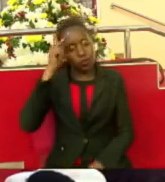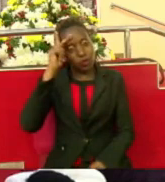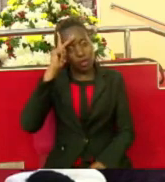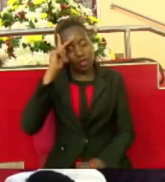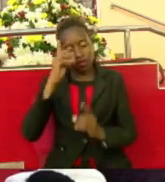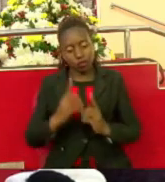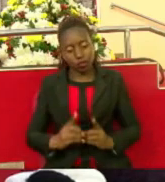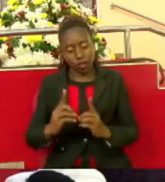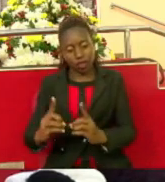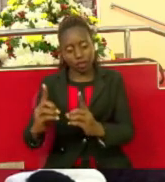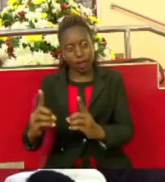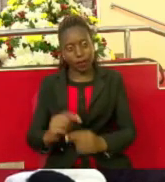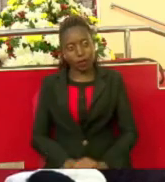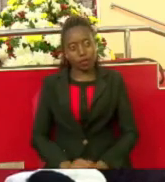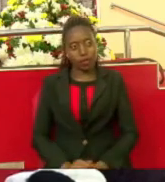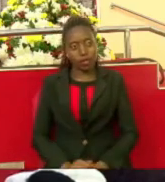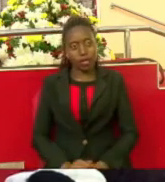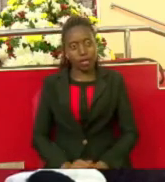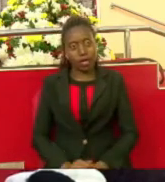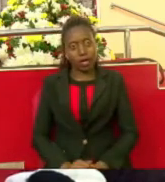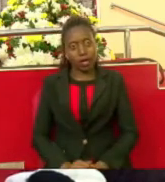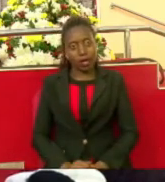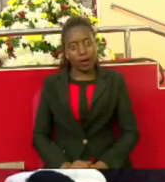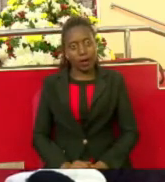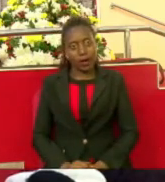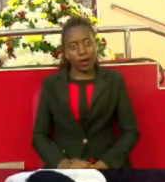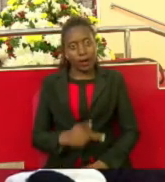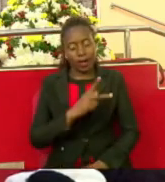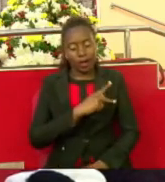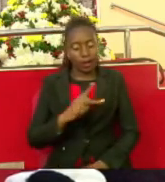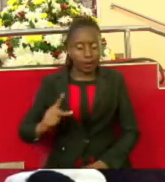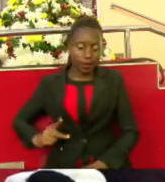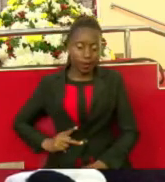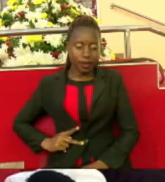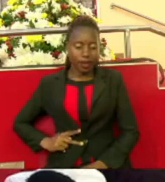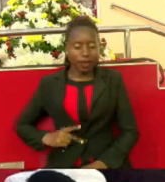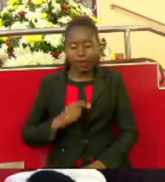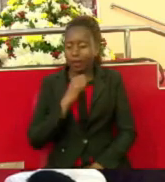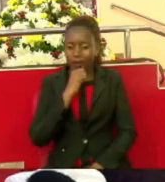That the king, the one that they had really marveled at the wonders he was doing,